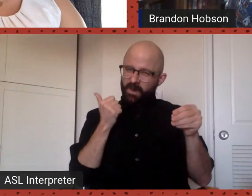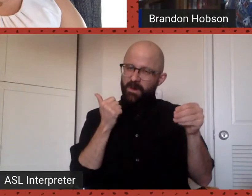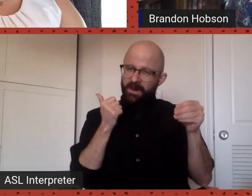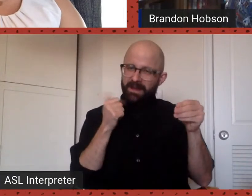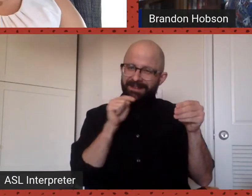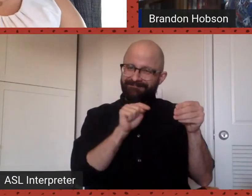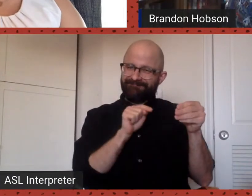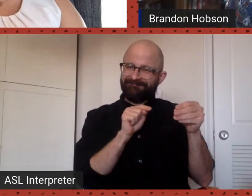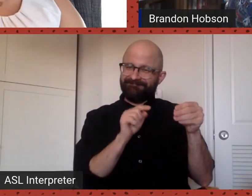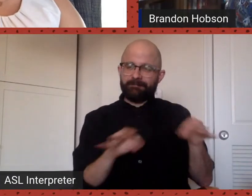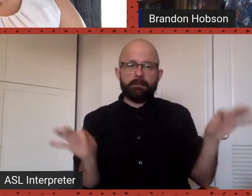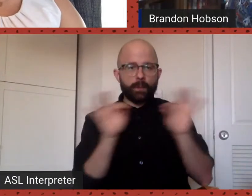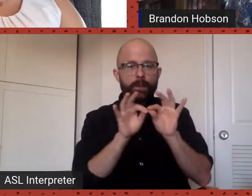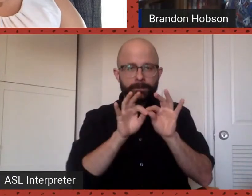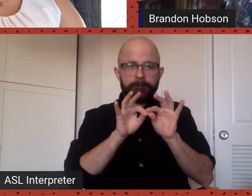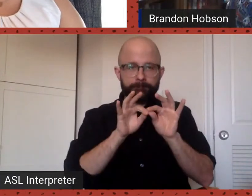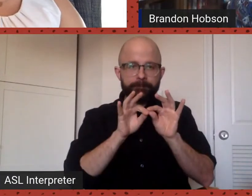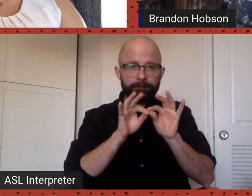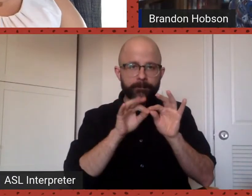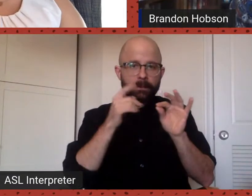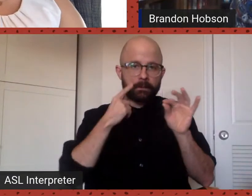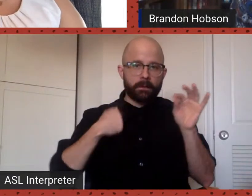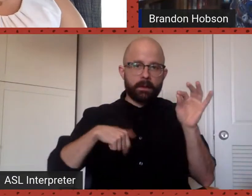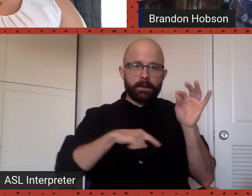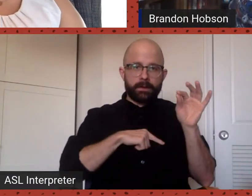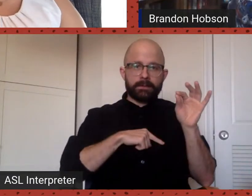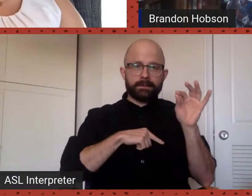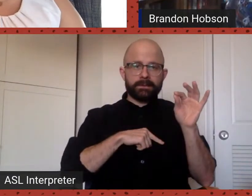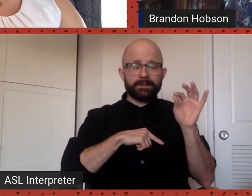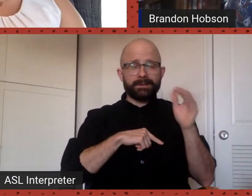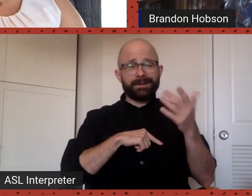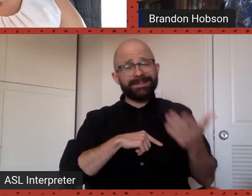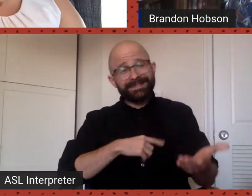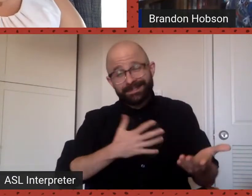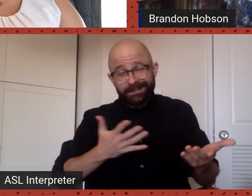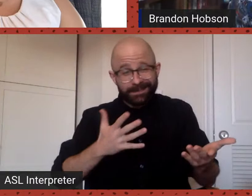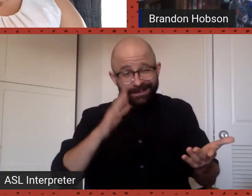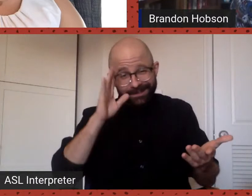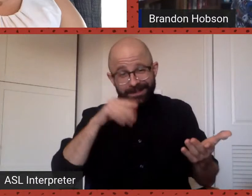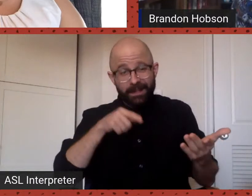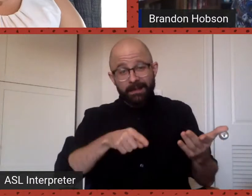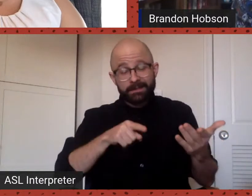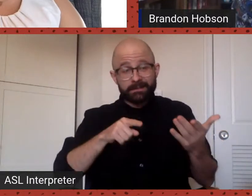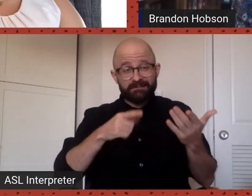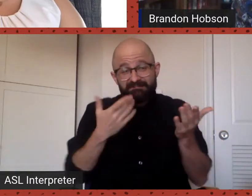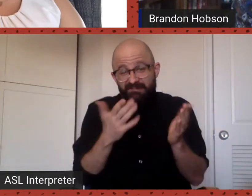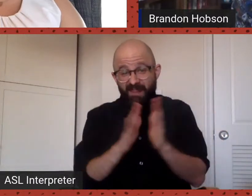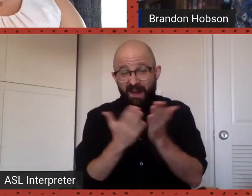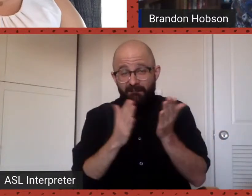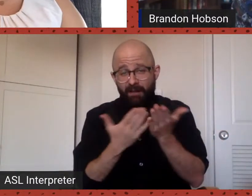important for us as I mean, this is a novel, so